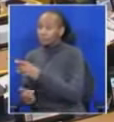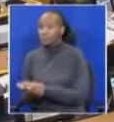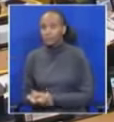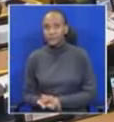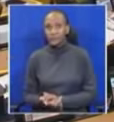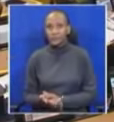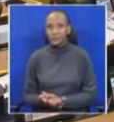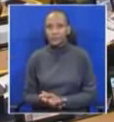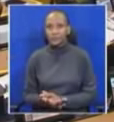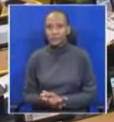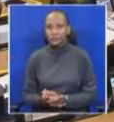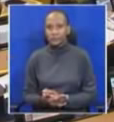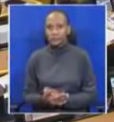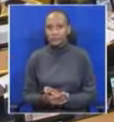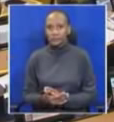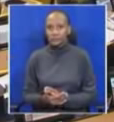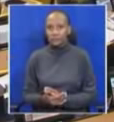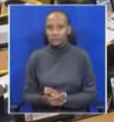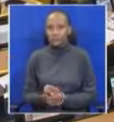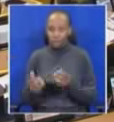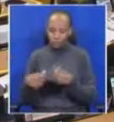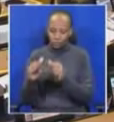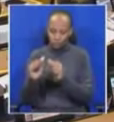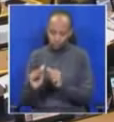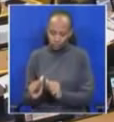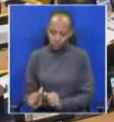you. Honourable Chairperson,